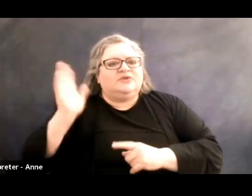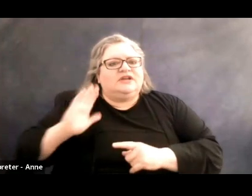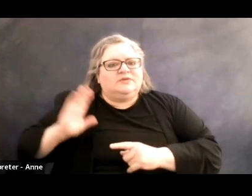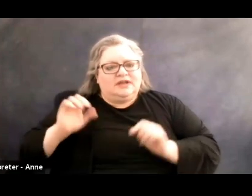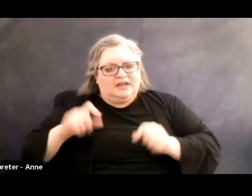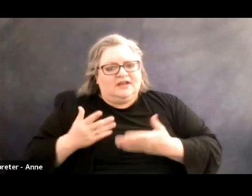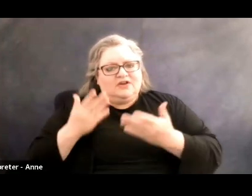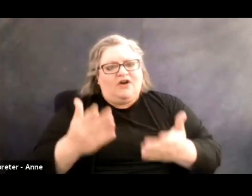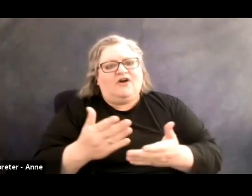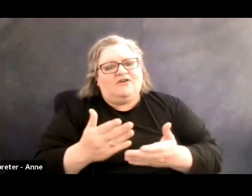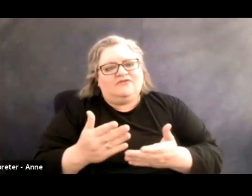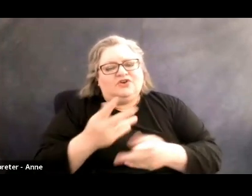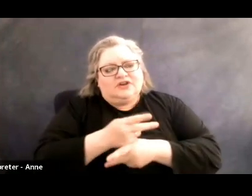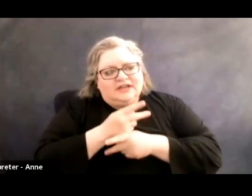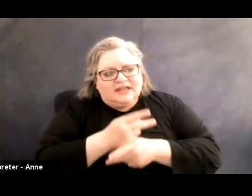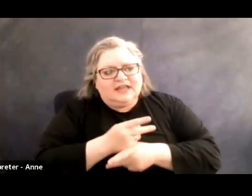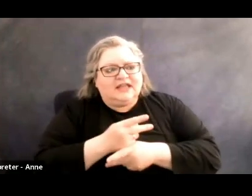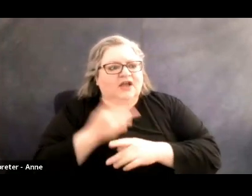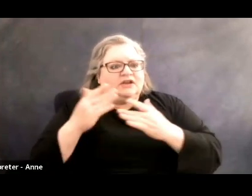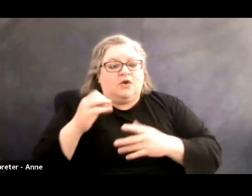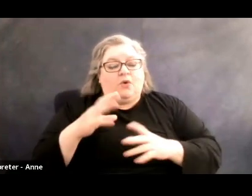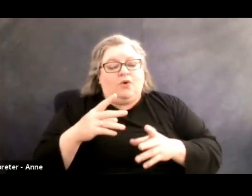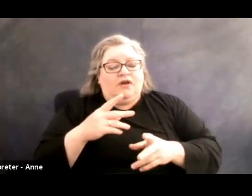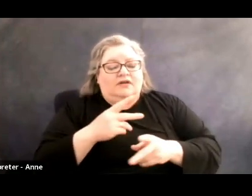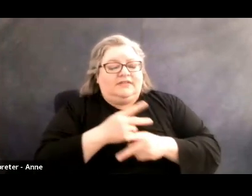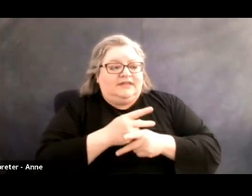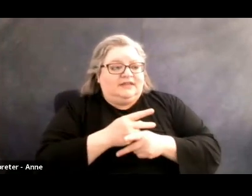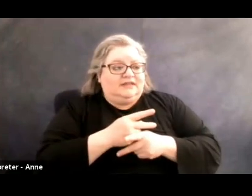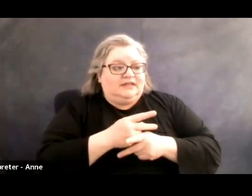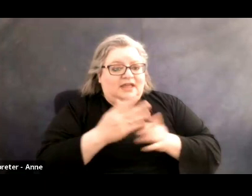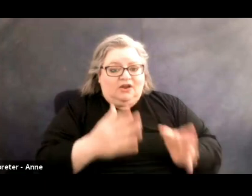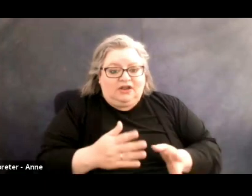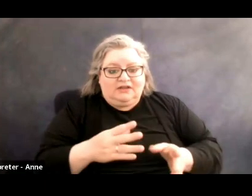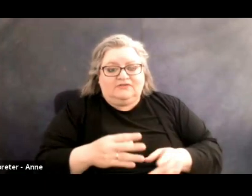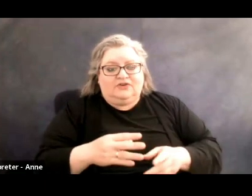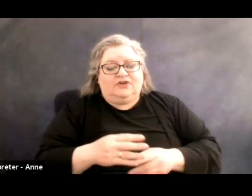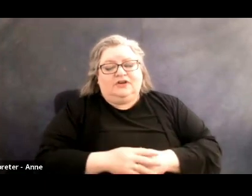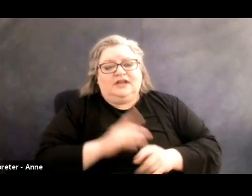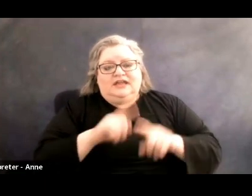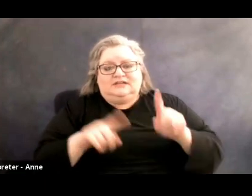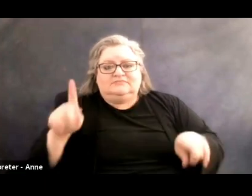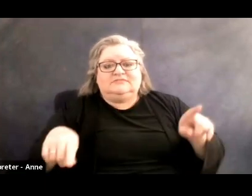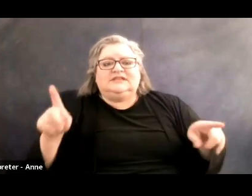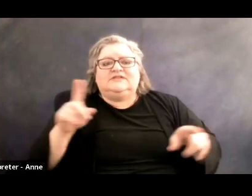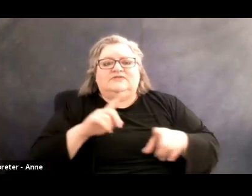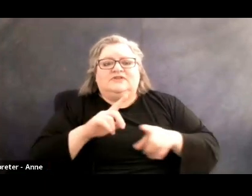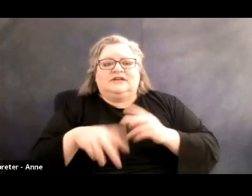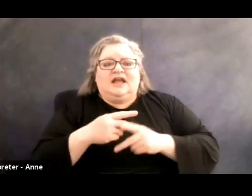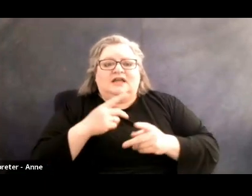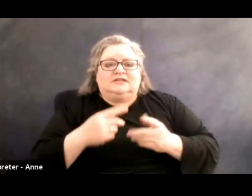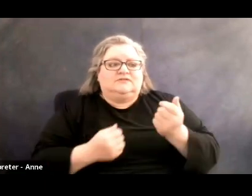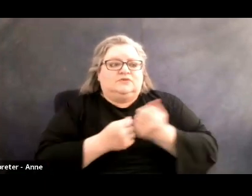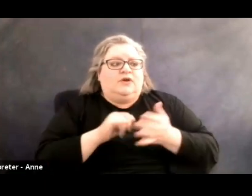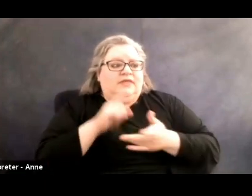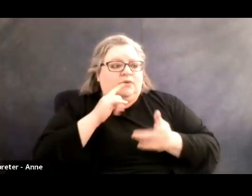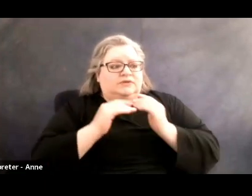offer the caring adult, the caregiver, they can offer the types of support that can really help to stabilize that